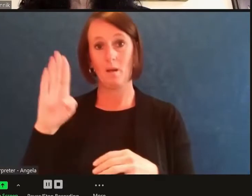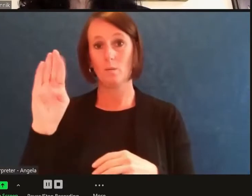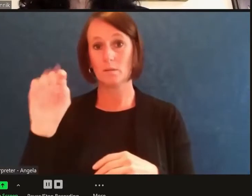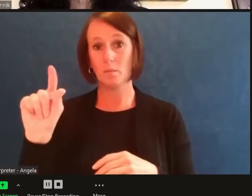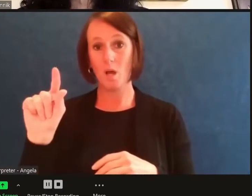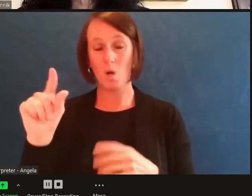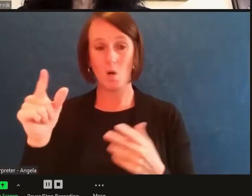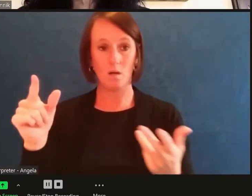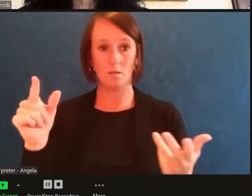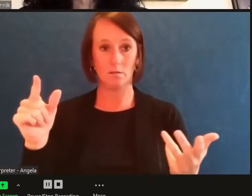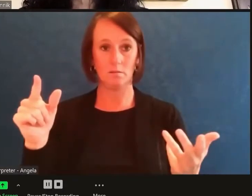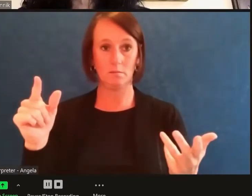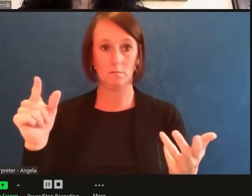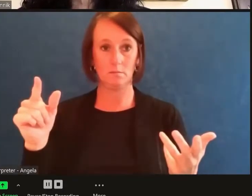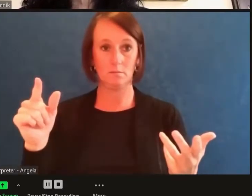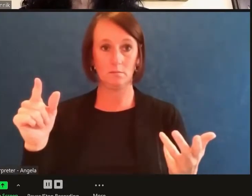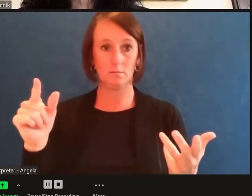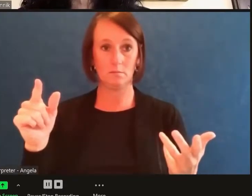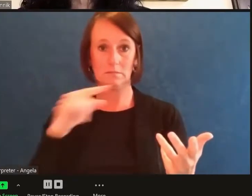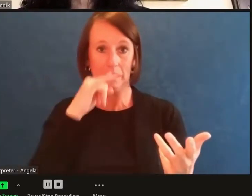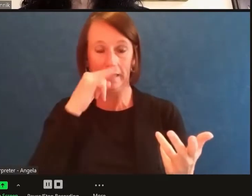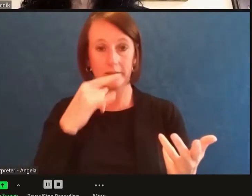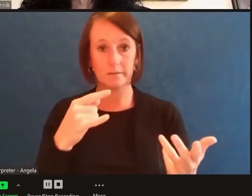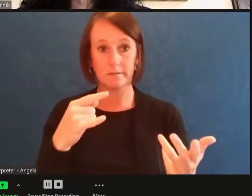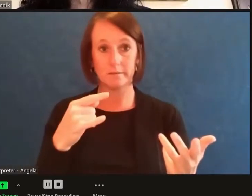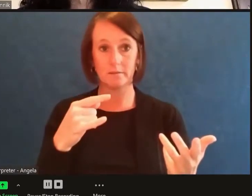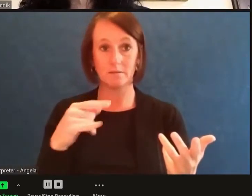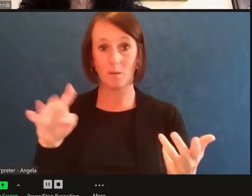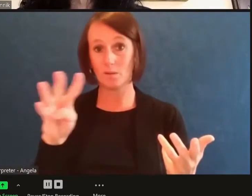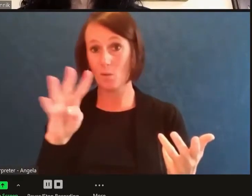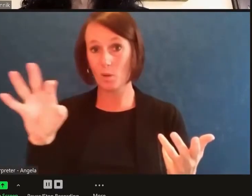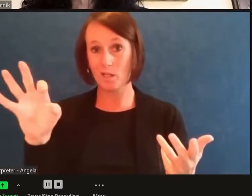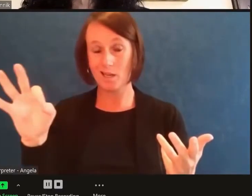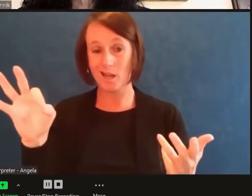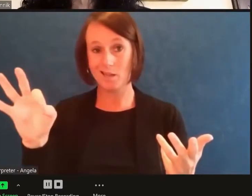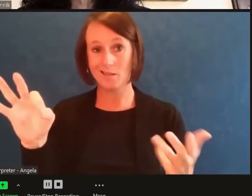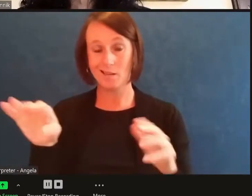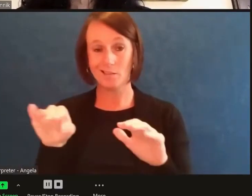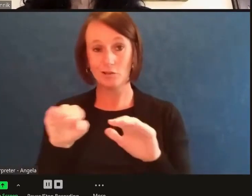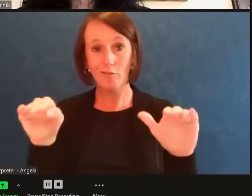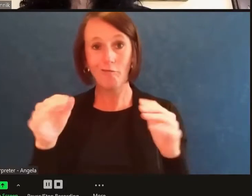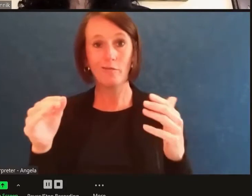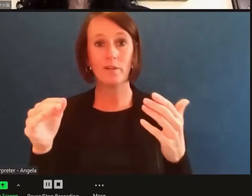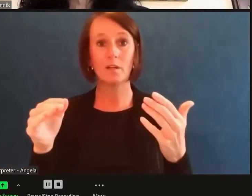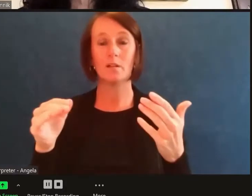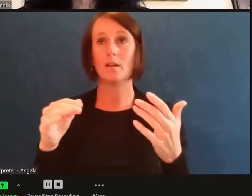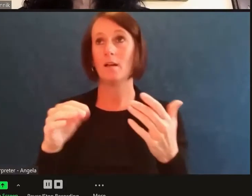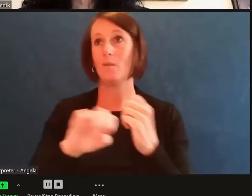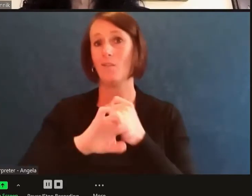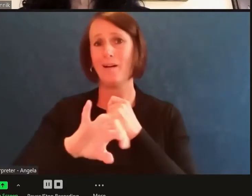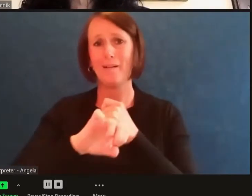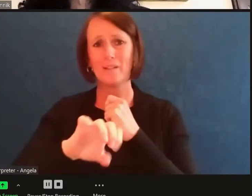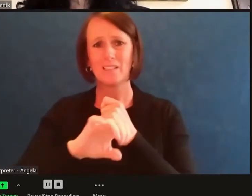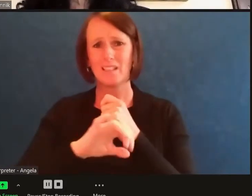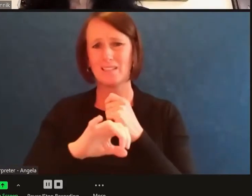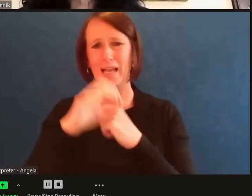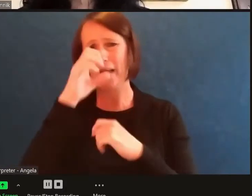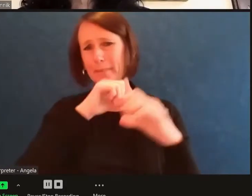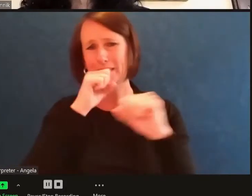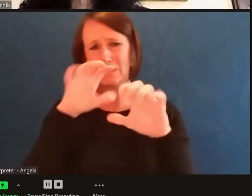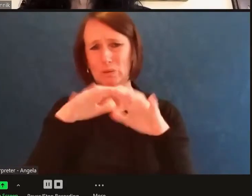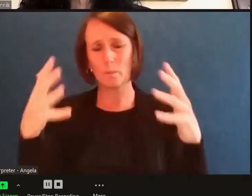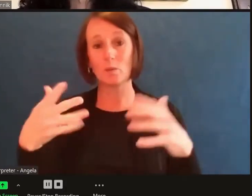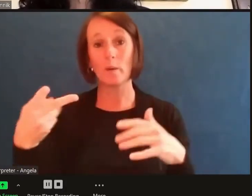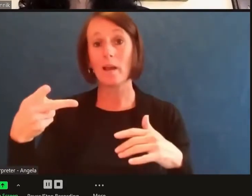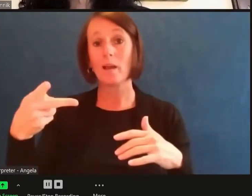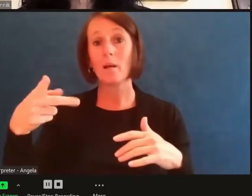best kidlit blog sites. It was featured on 49th Shelf. God, I'm missing so much. We had a podcast with Steve